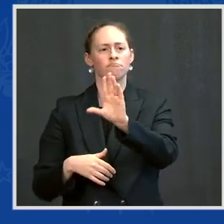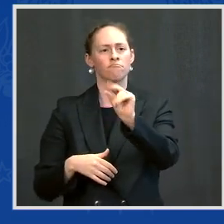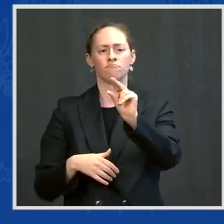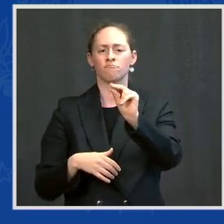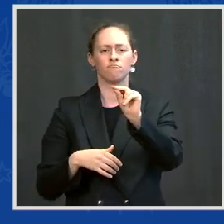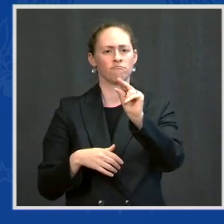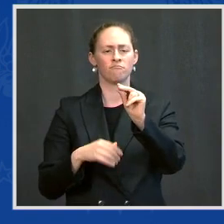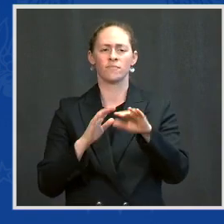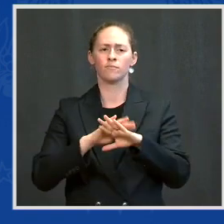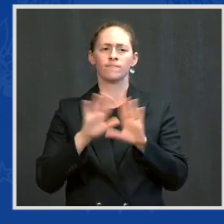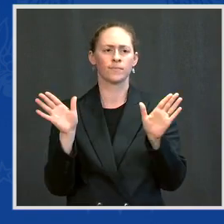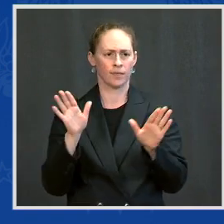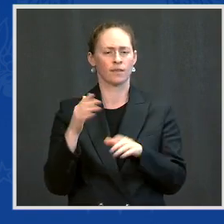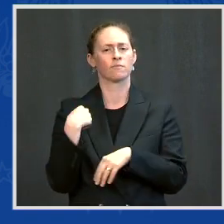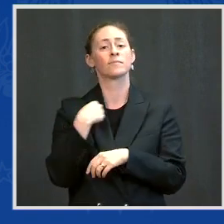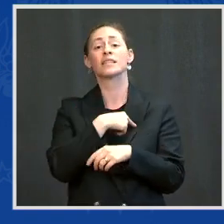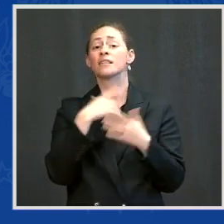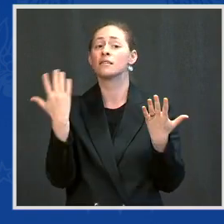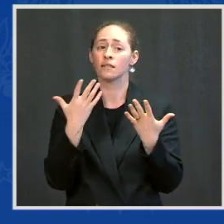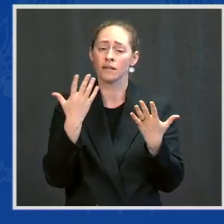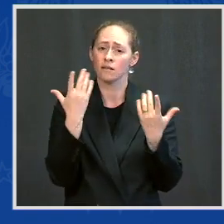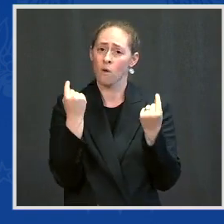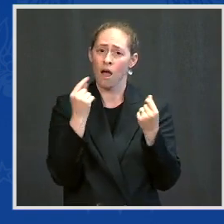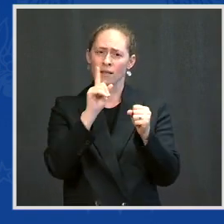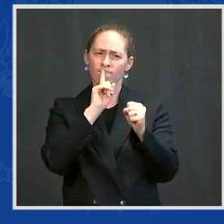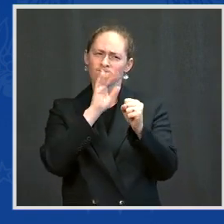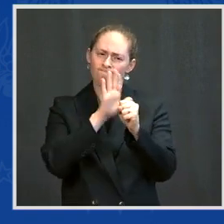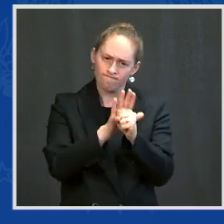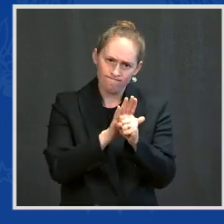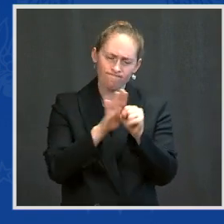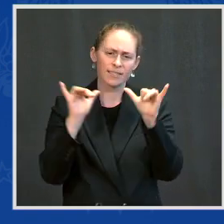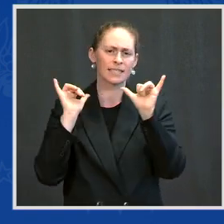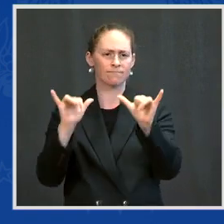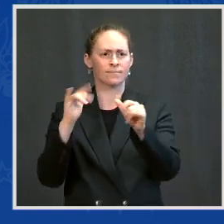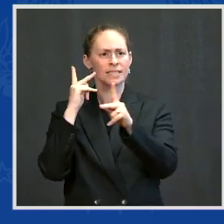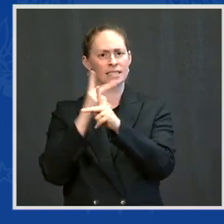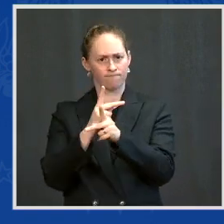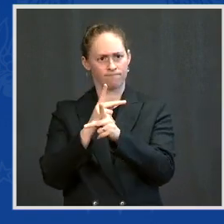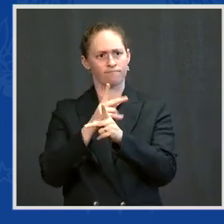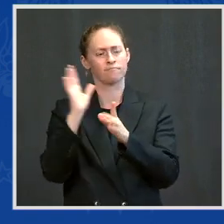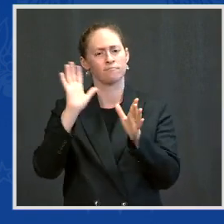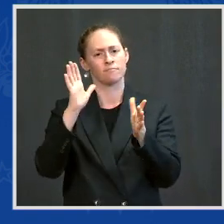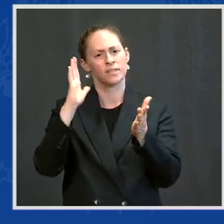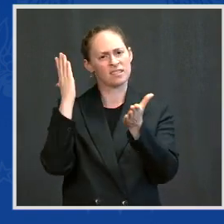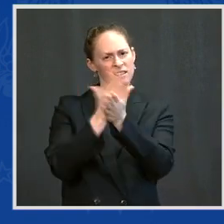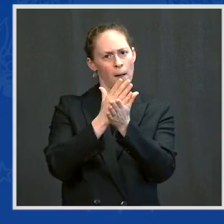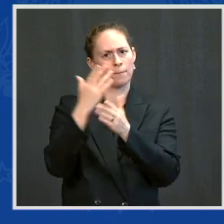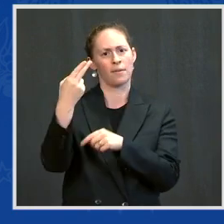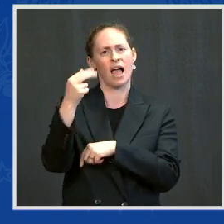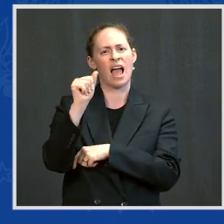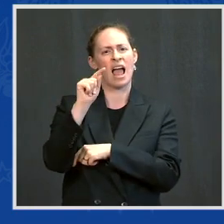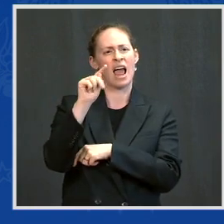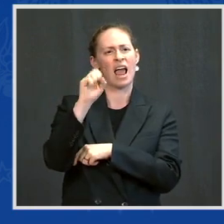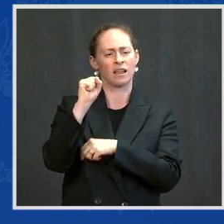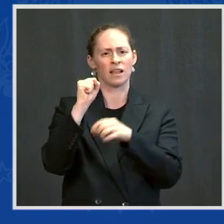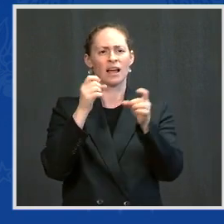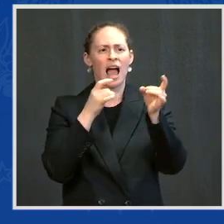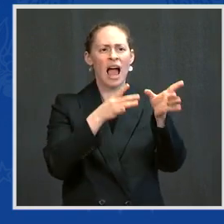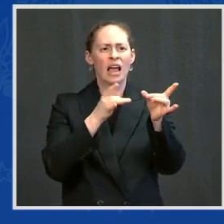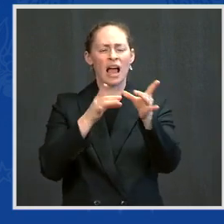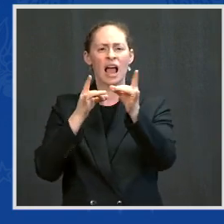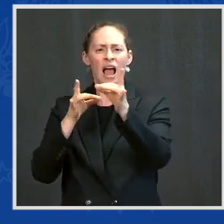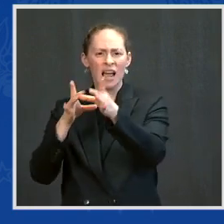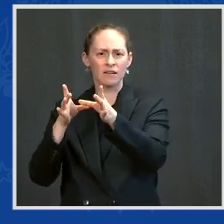committing and we're going to stay committed to stopping the hatred based on this bias. I promise